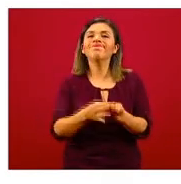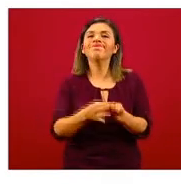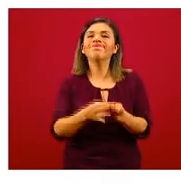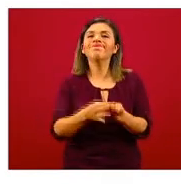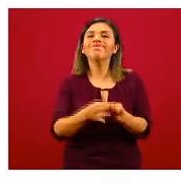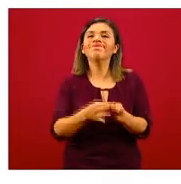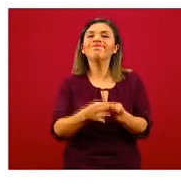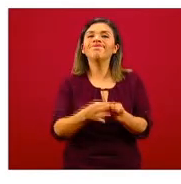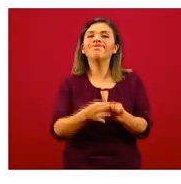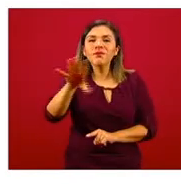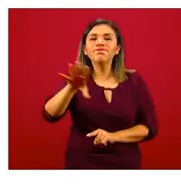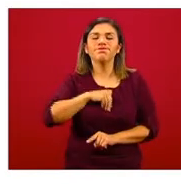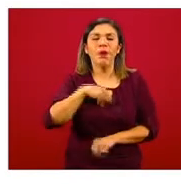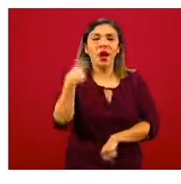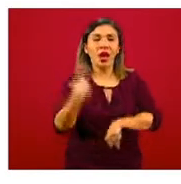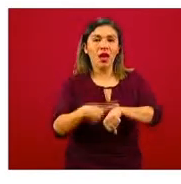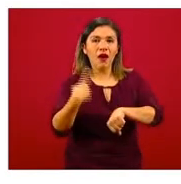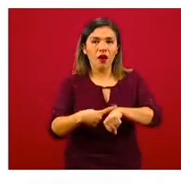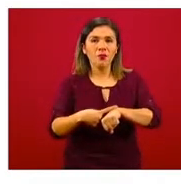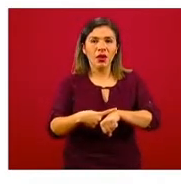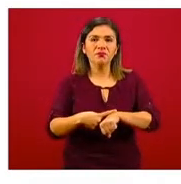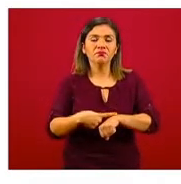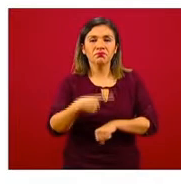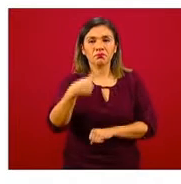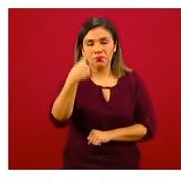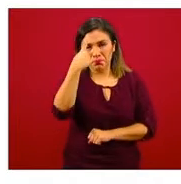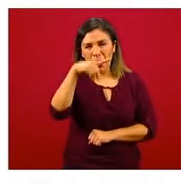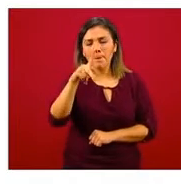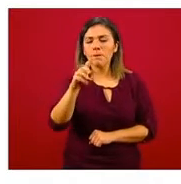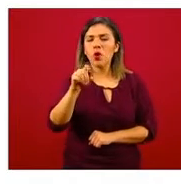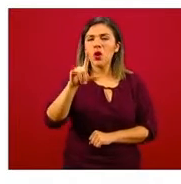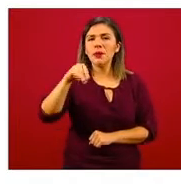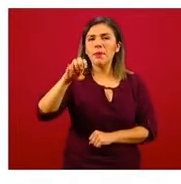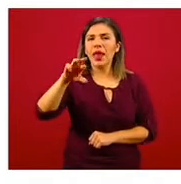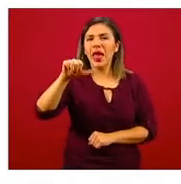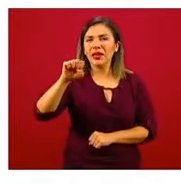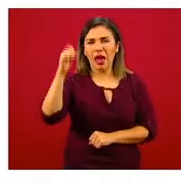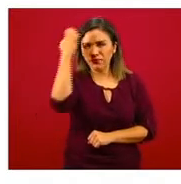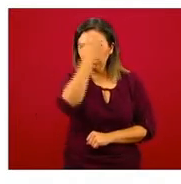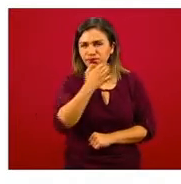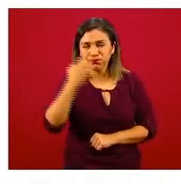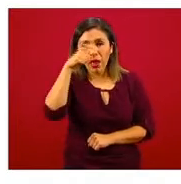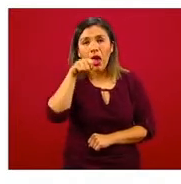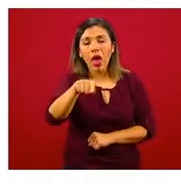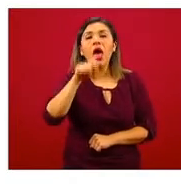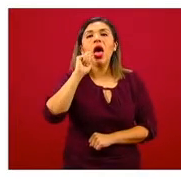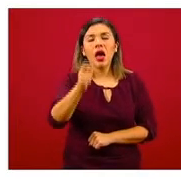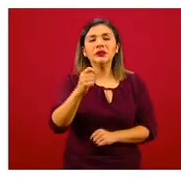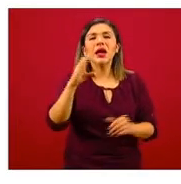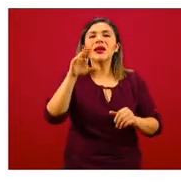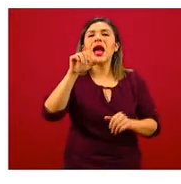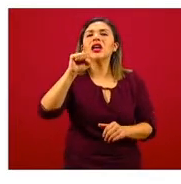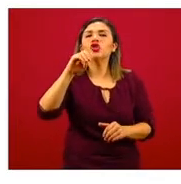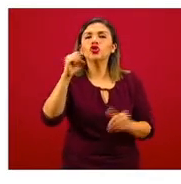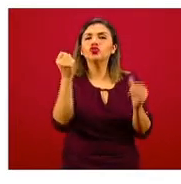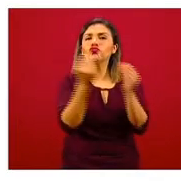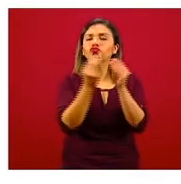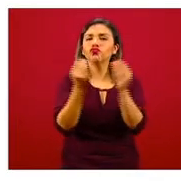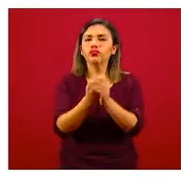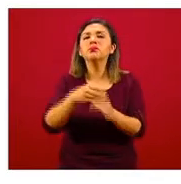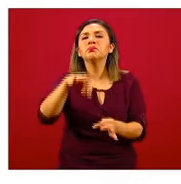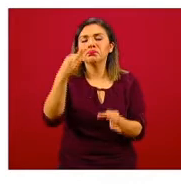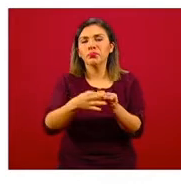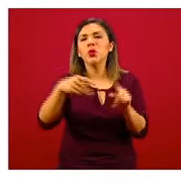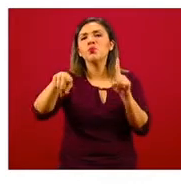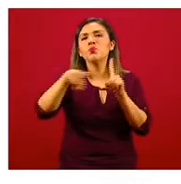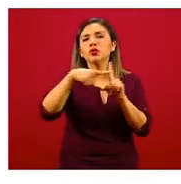60,856 people were tested positive for COVID-19, and they are